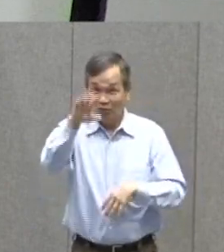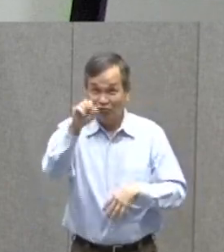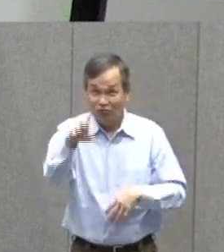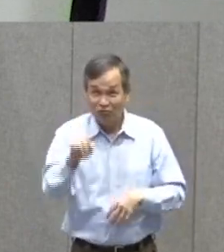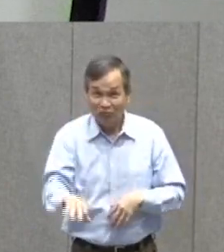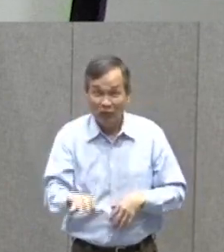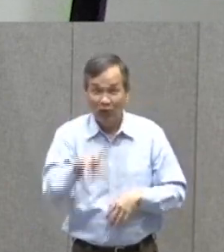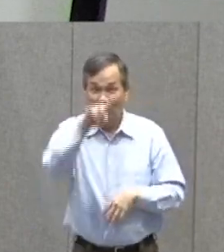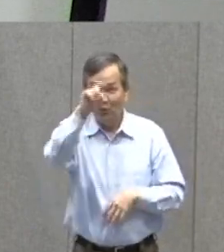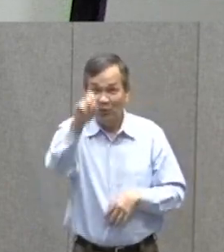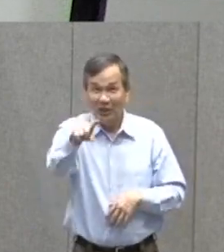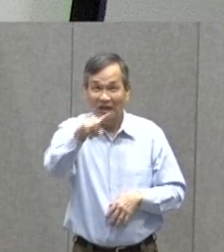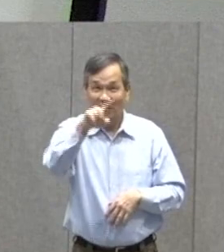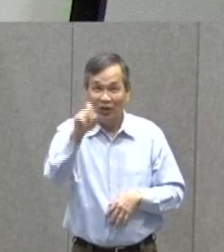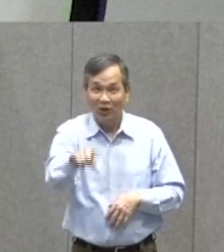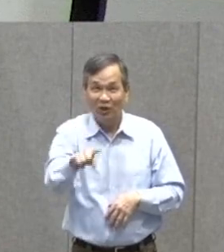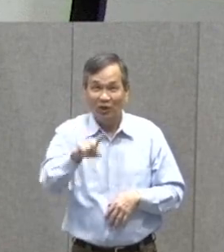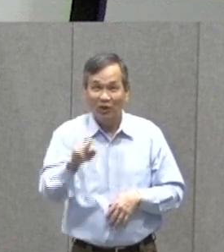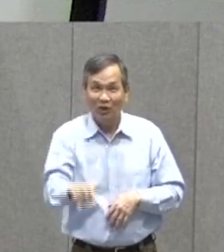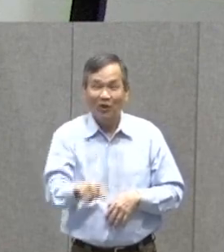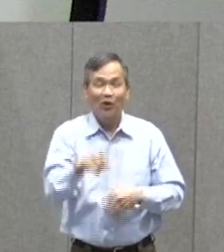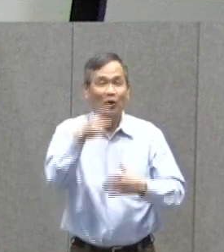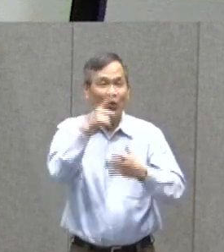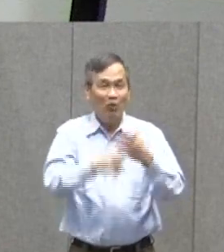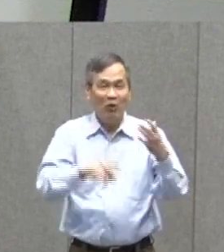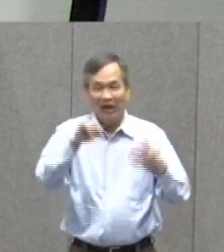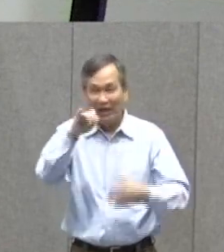it, what are some things that,